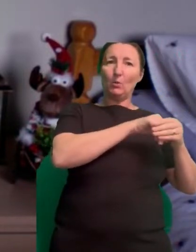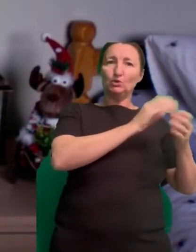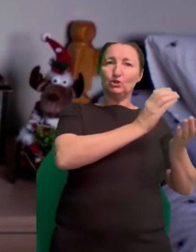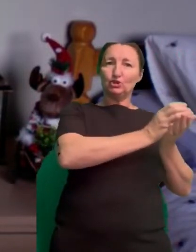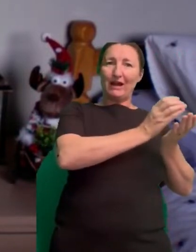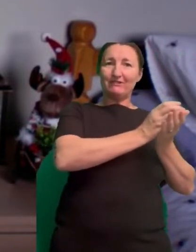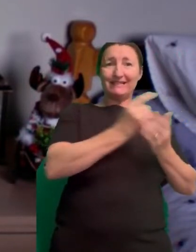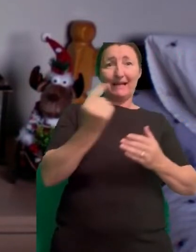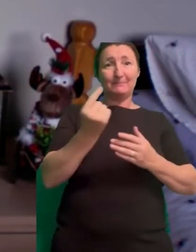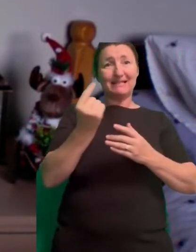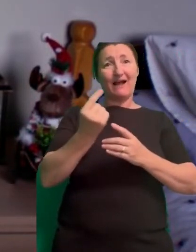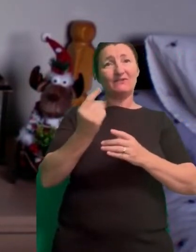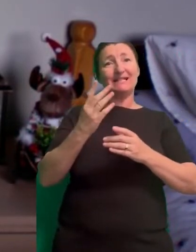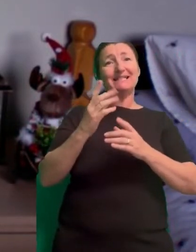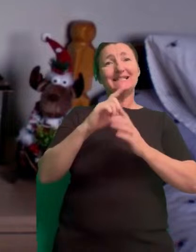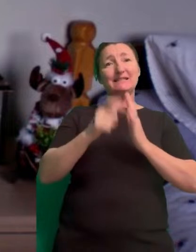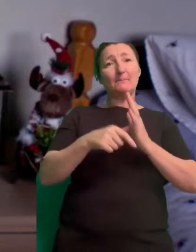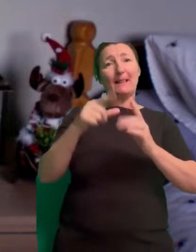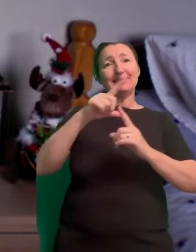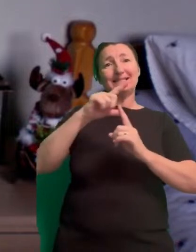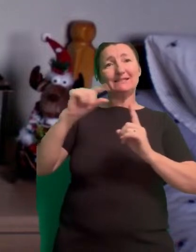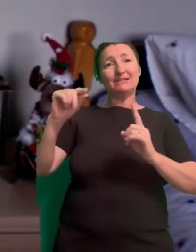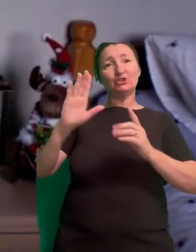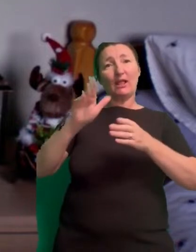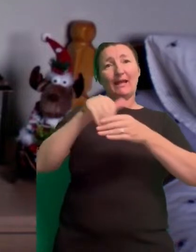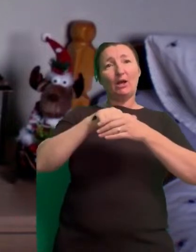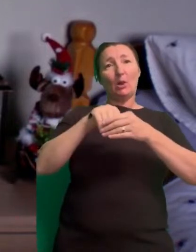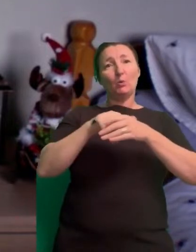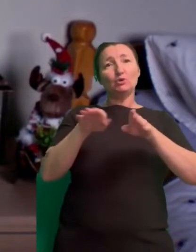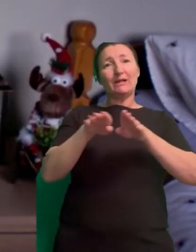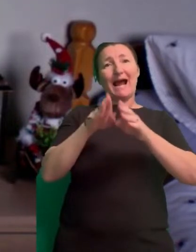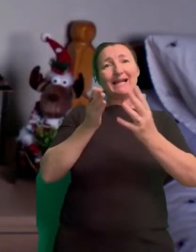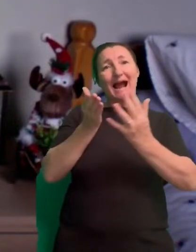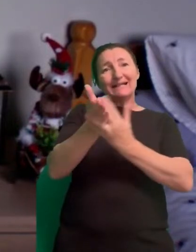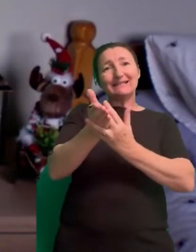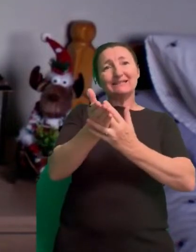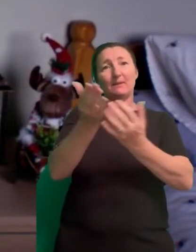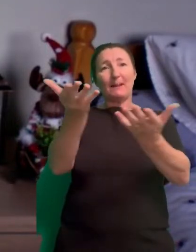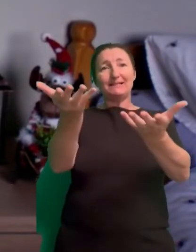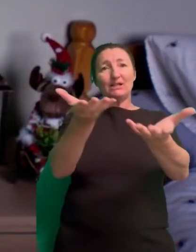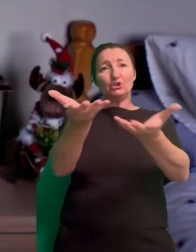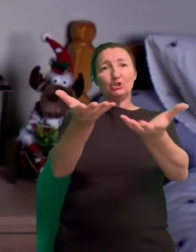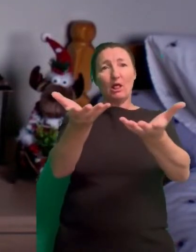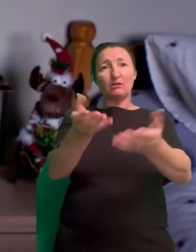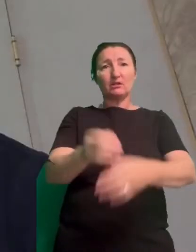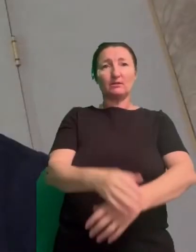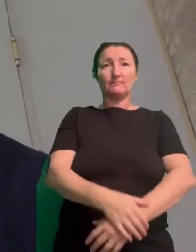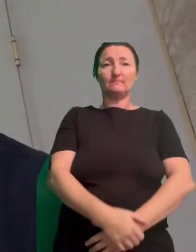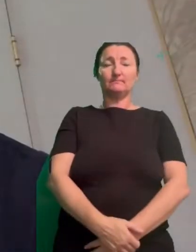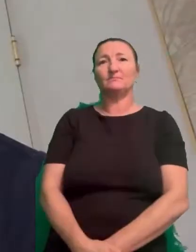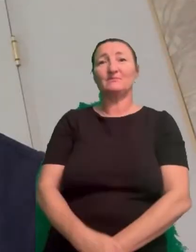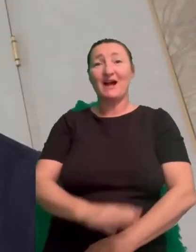a disability, digital inclusion and accessibility consultant.